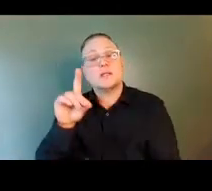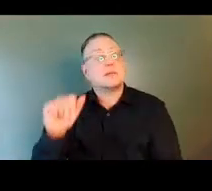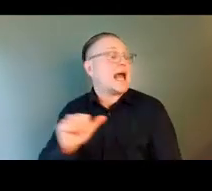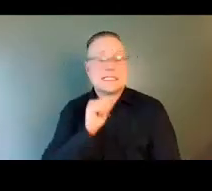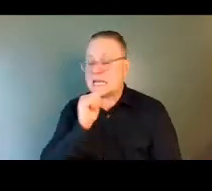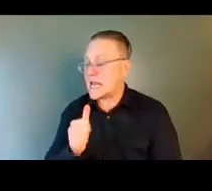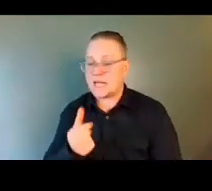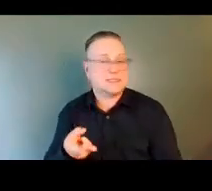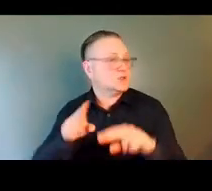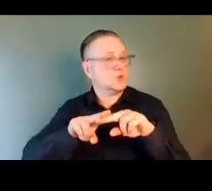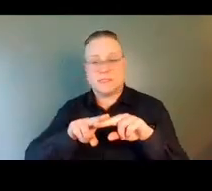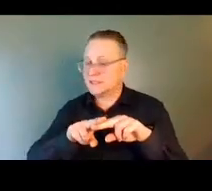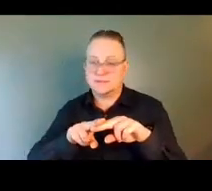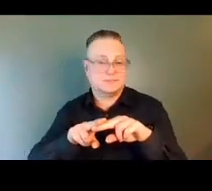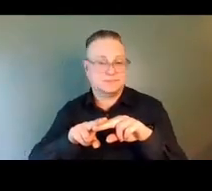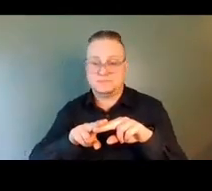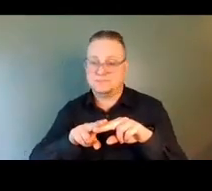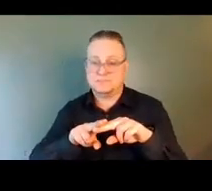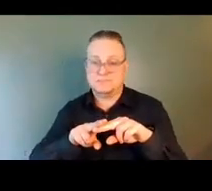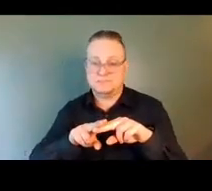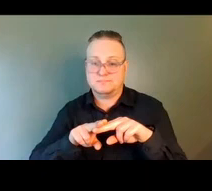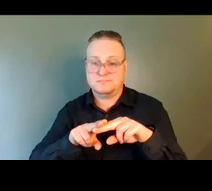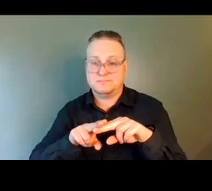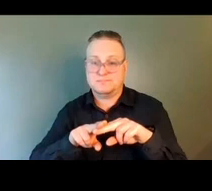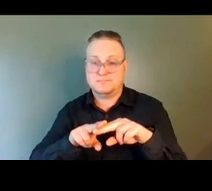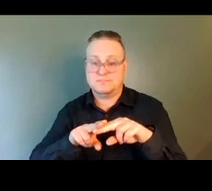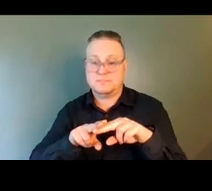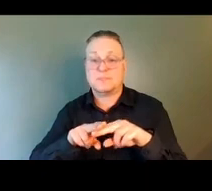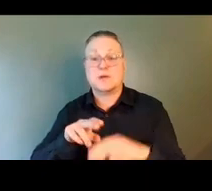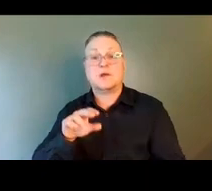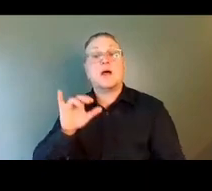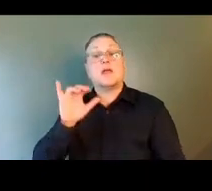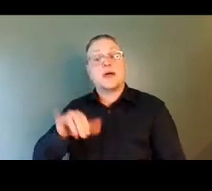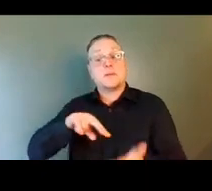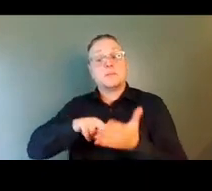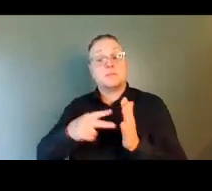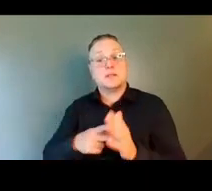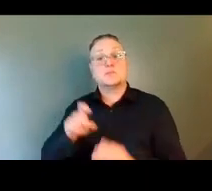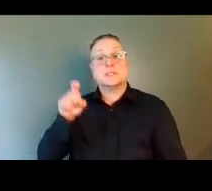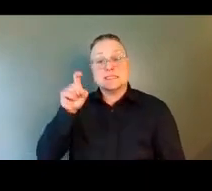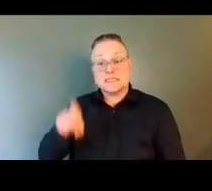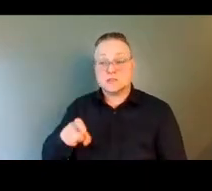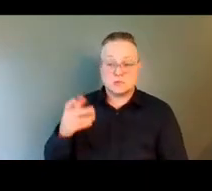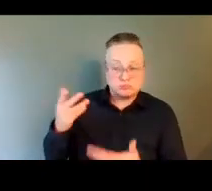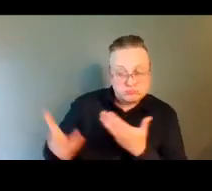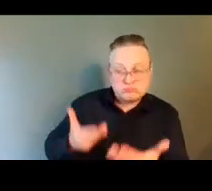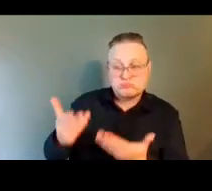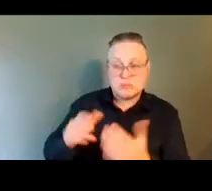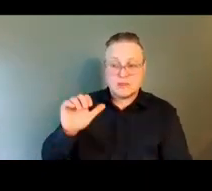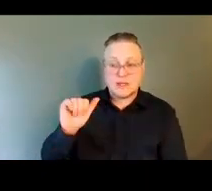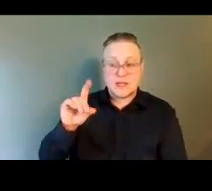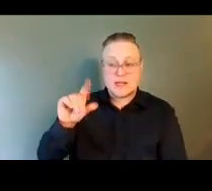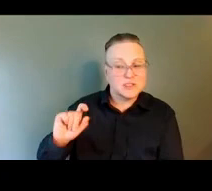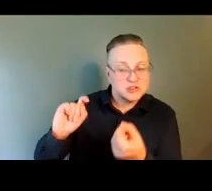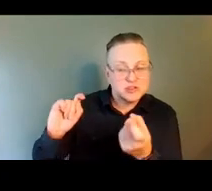increased in the year since the enactment of the ADA in 1990. People with disabilities